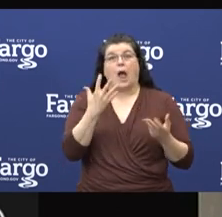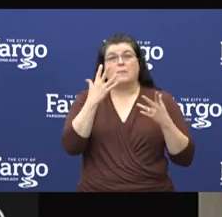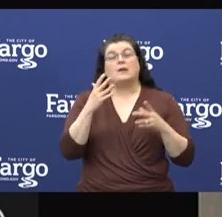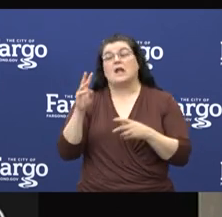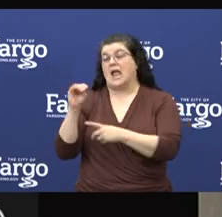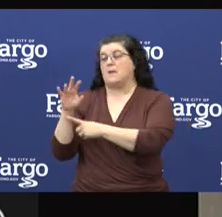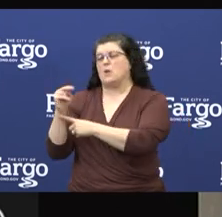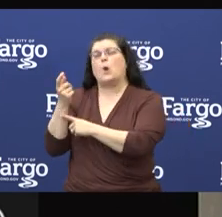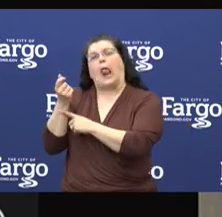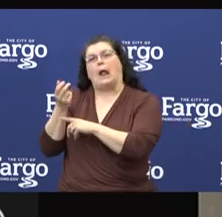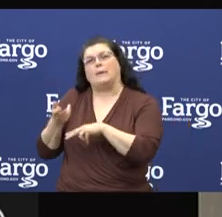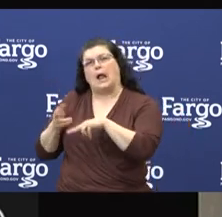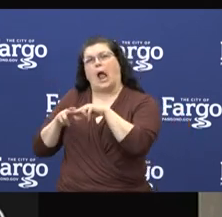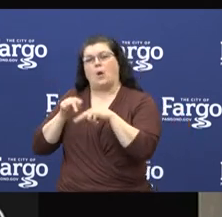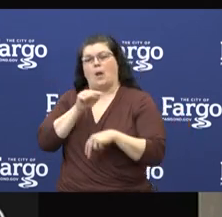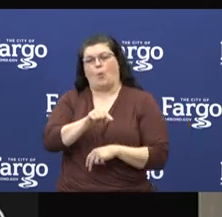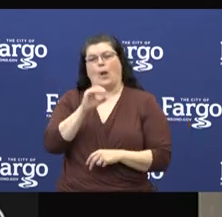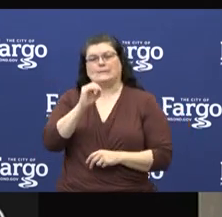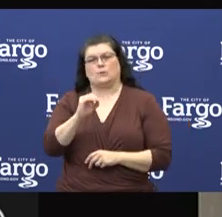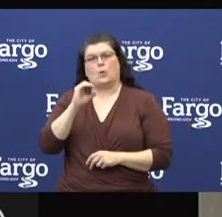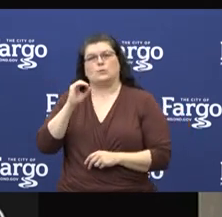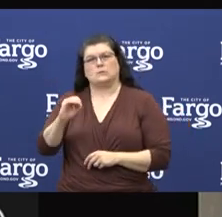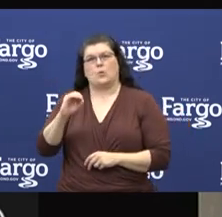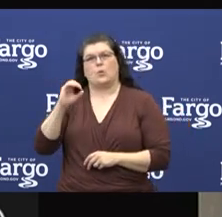rate in Minnesota is